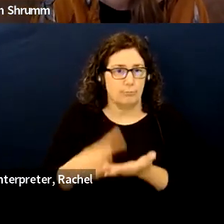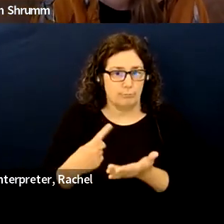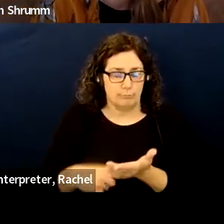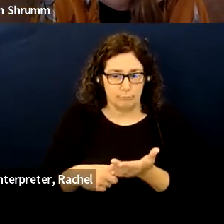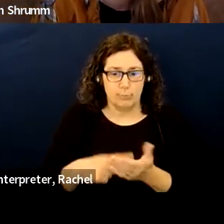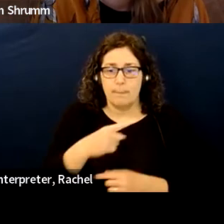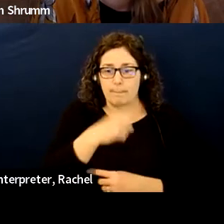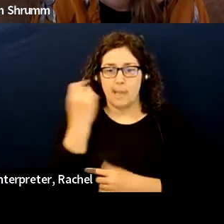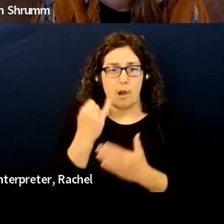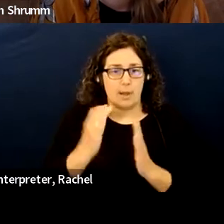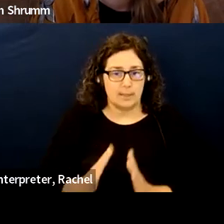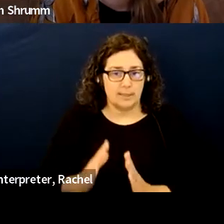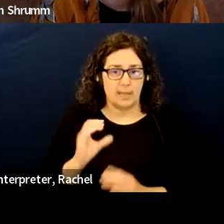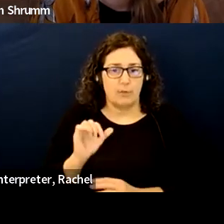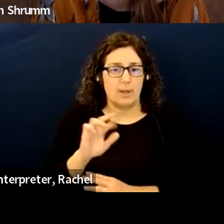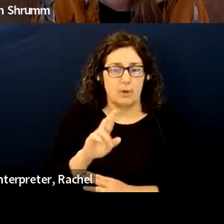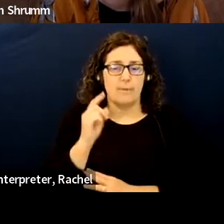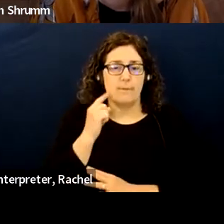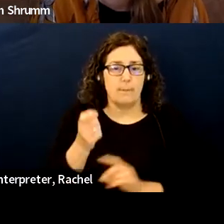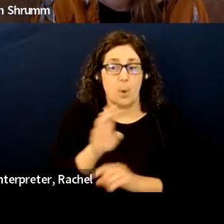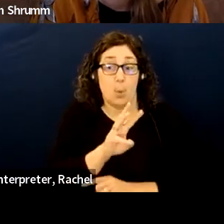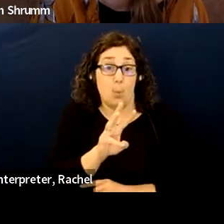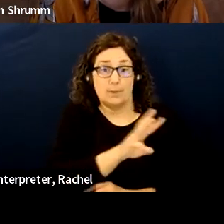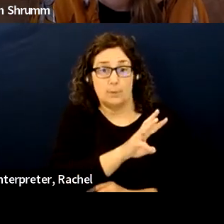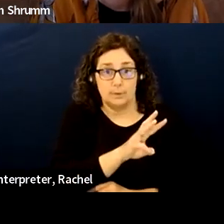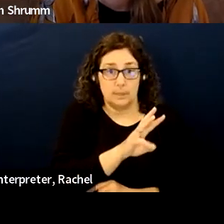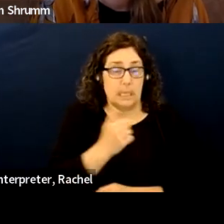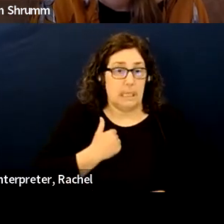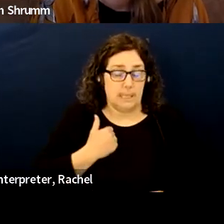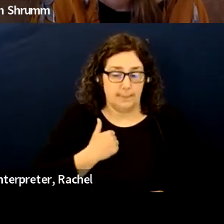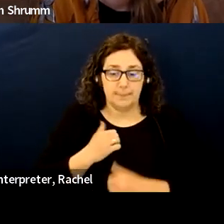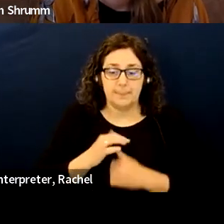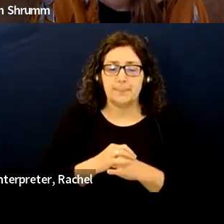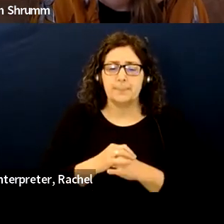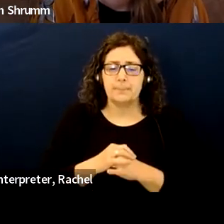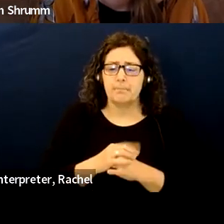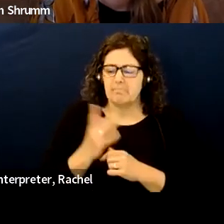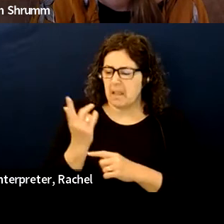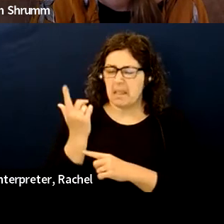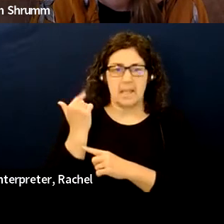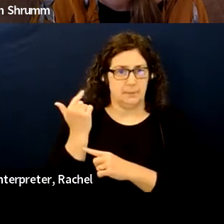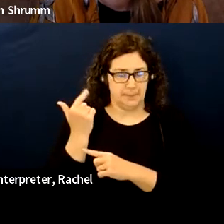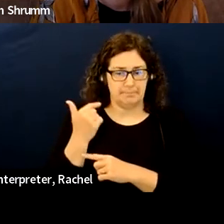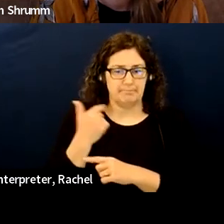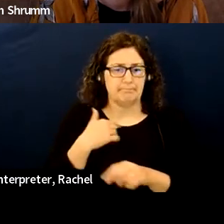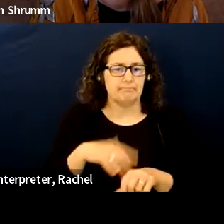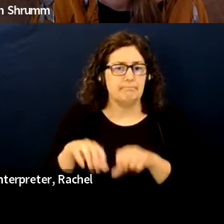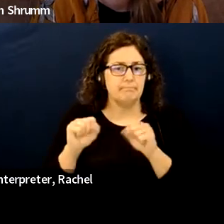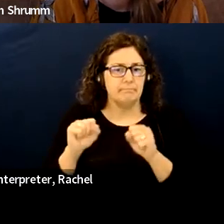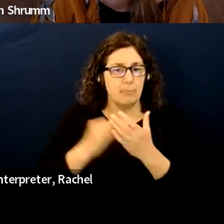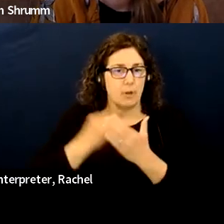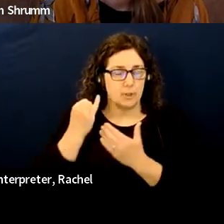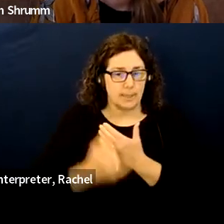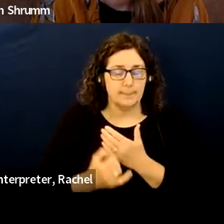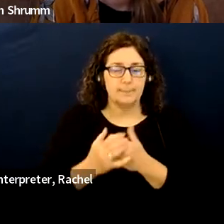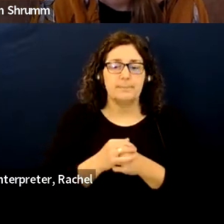and curators from Western Canada. About a year ago, I was doing a curatorial project